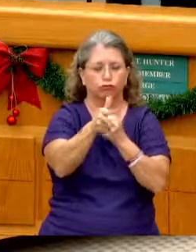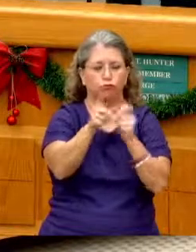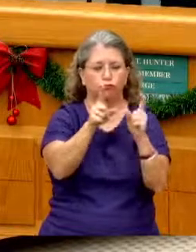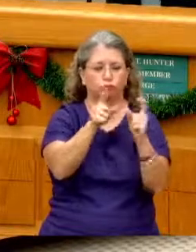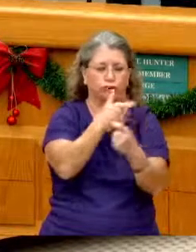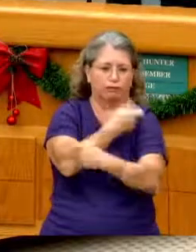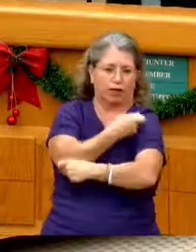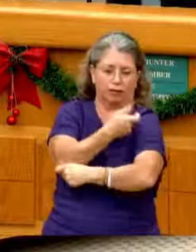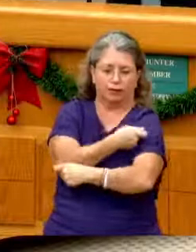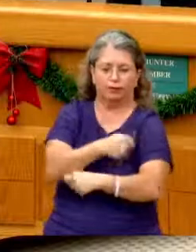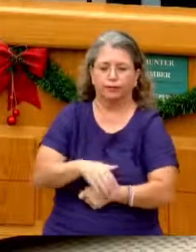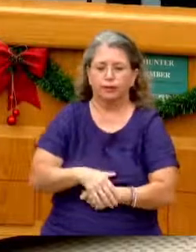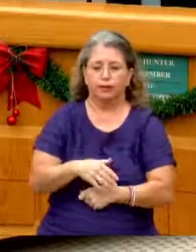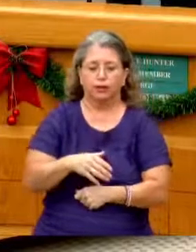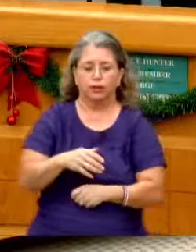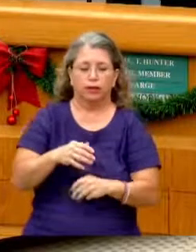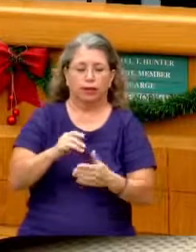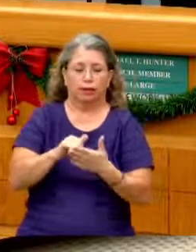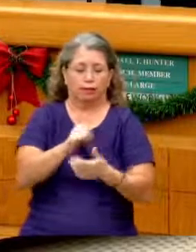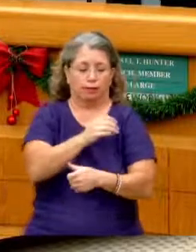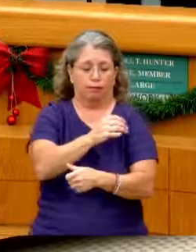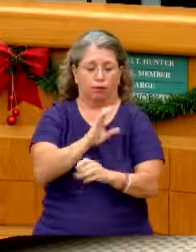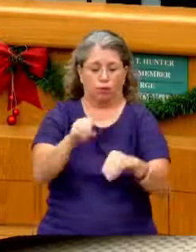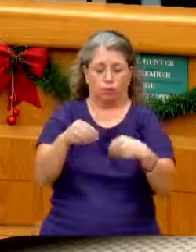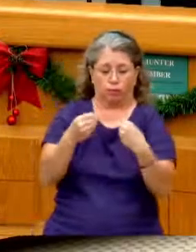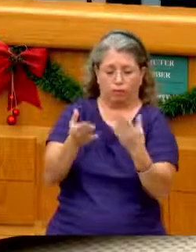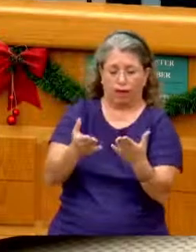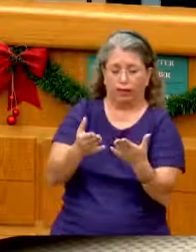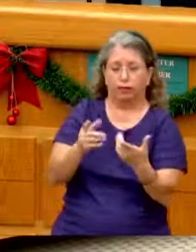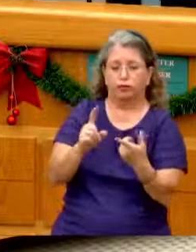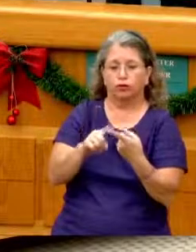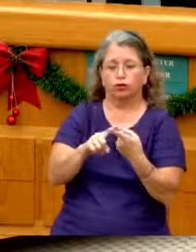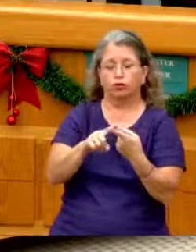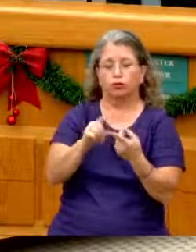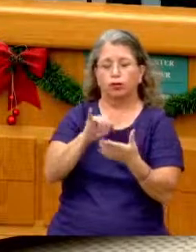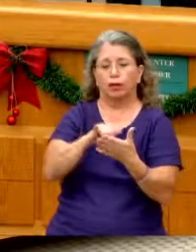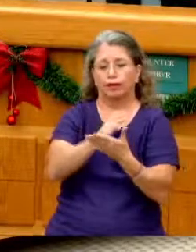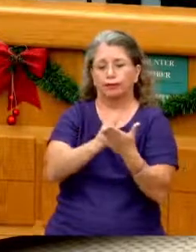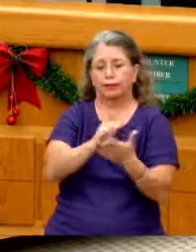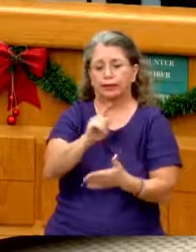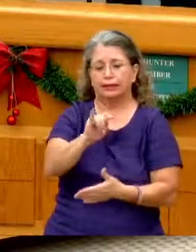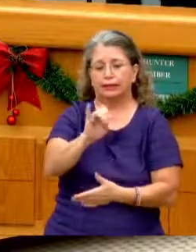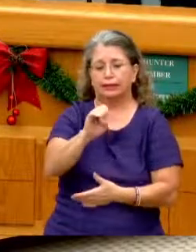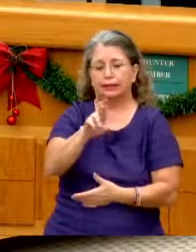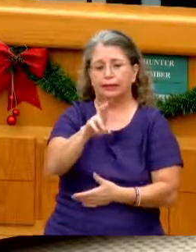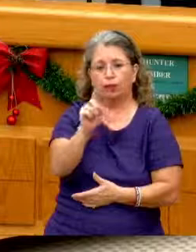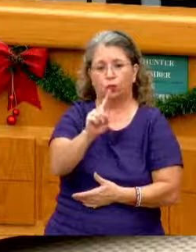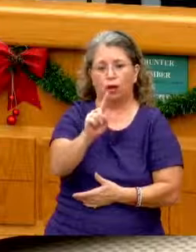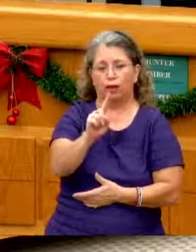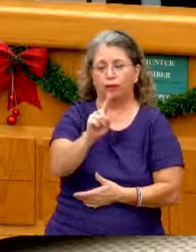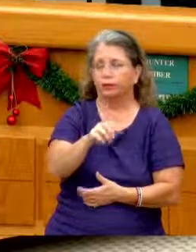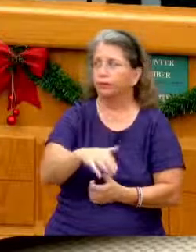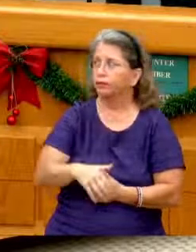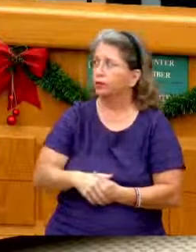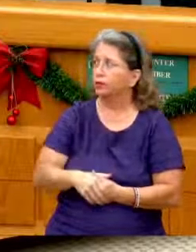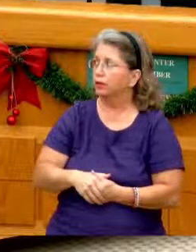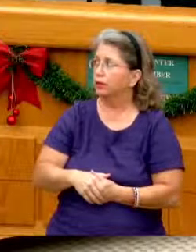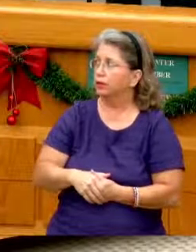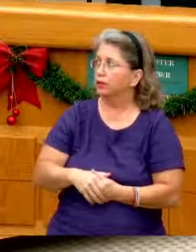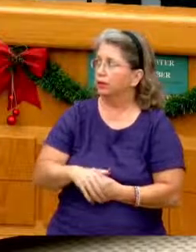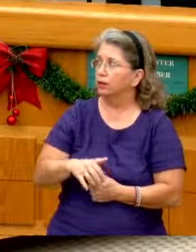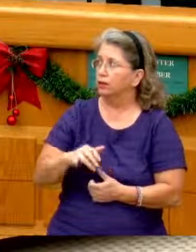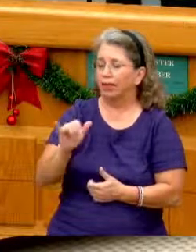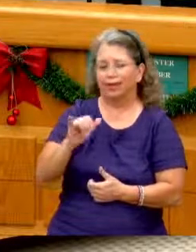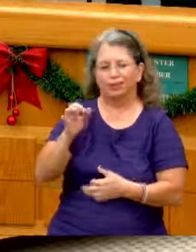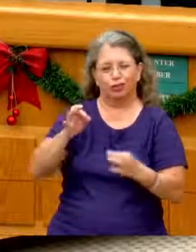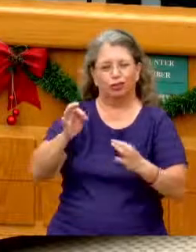the individuals who are part of the Phase 1, Tier 1, Tier 2, like the judge mentioned. This is the Phase 1, so